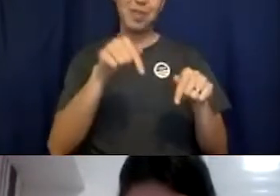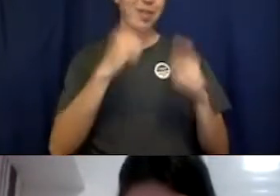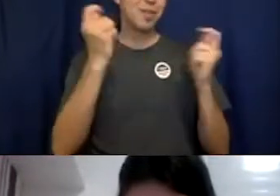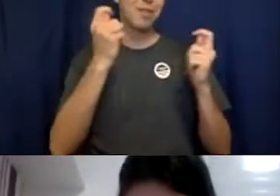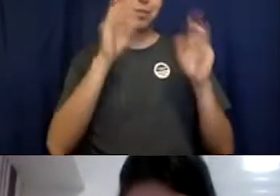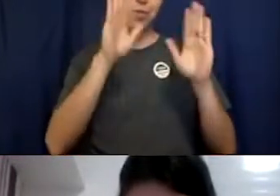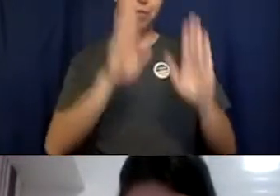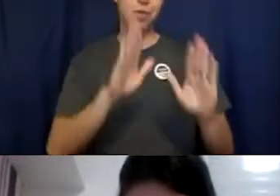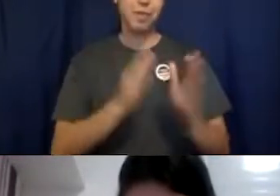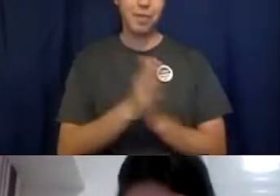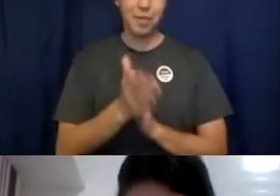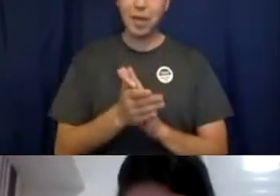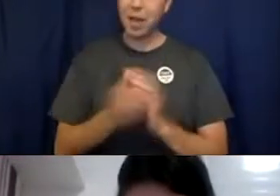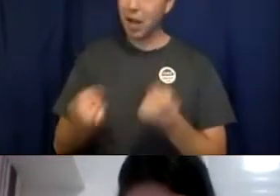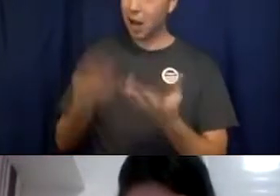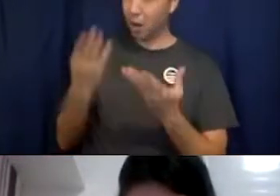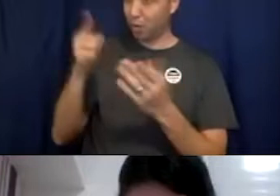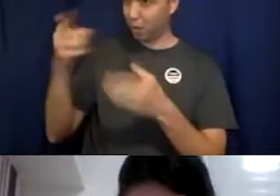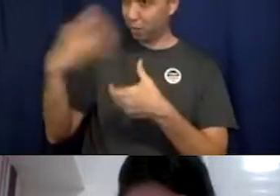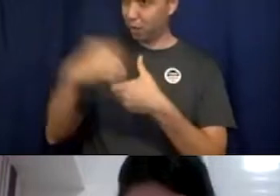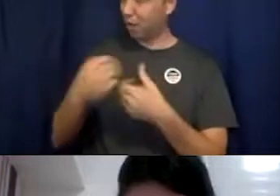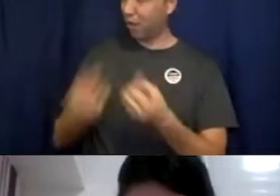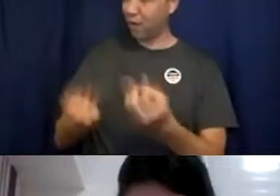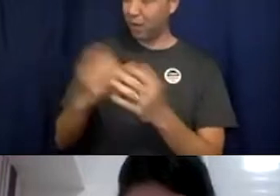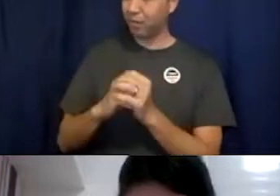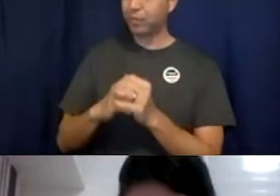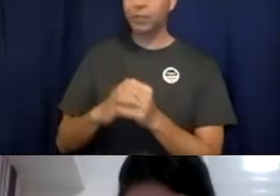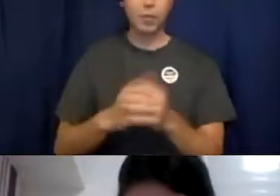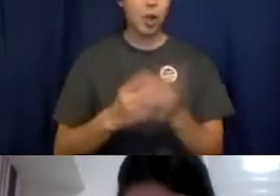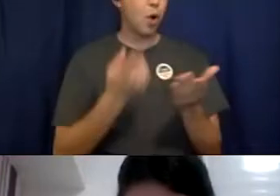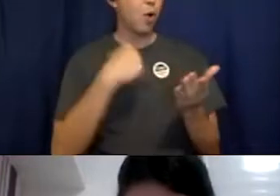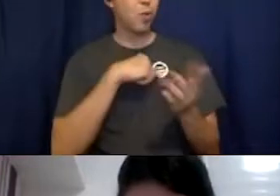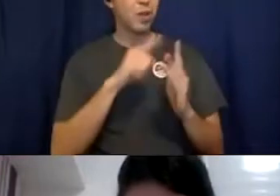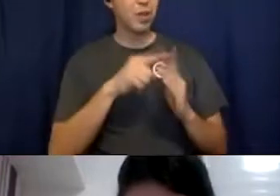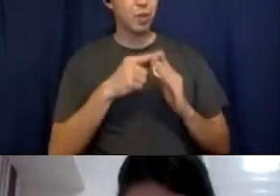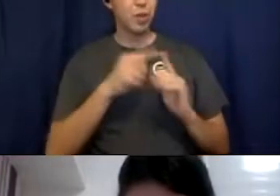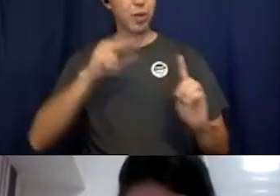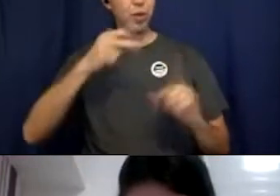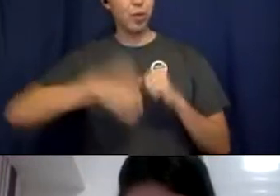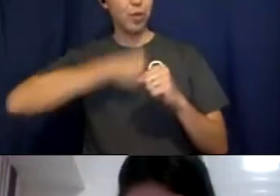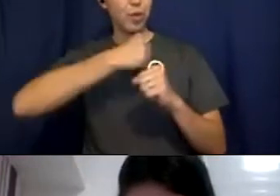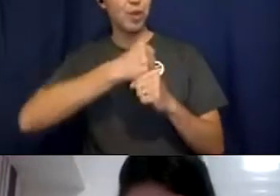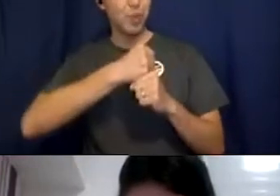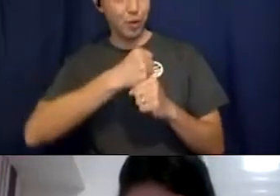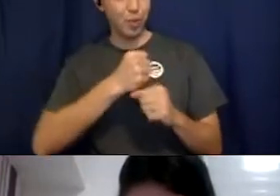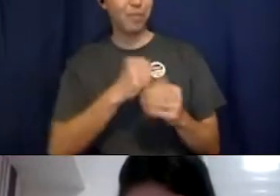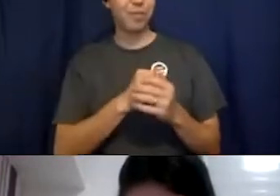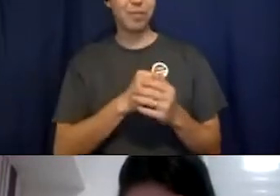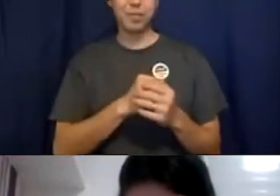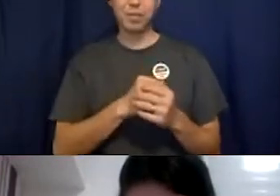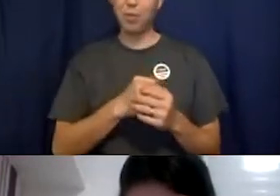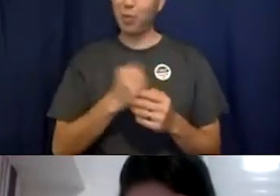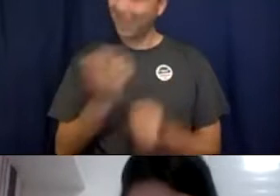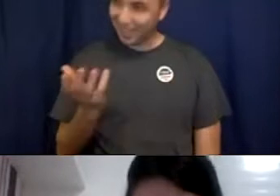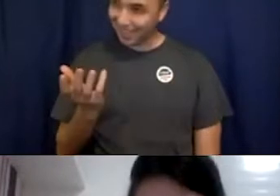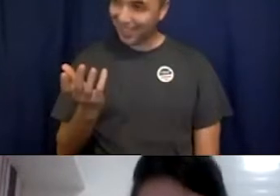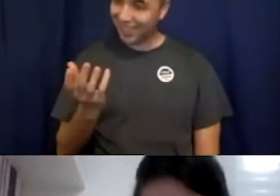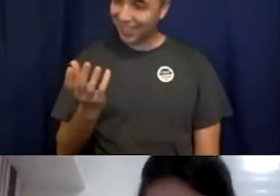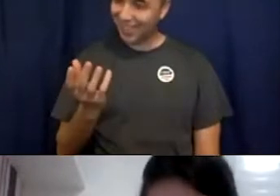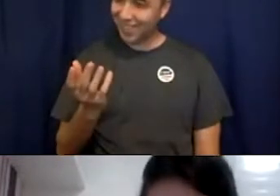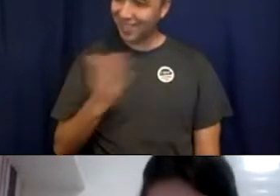but I really enjoyed seeing all of the items from years past. But actually, I have an item set up to show you if I can